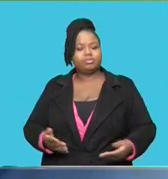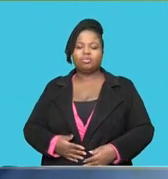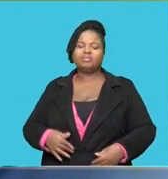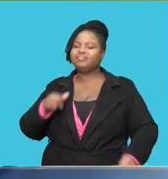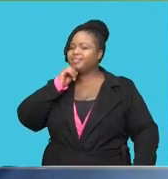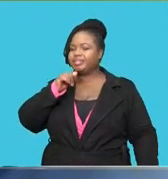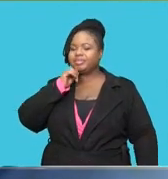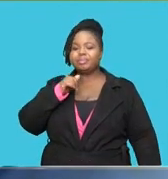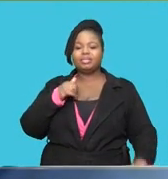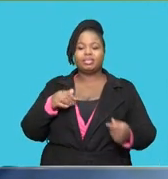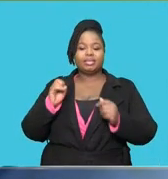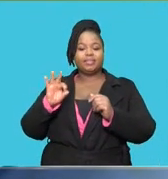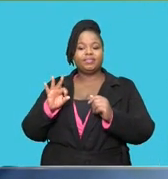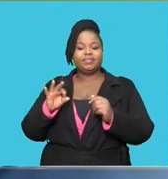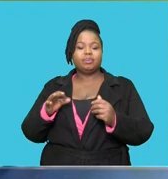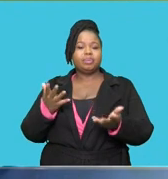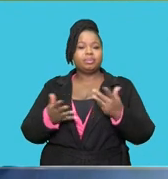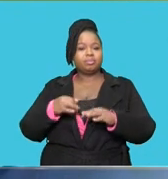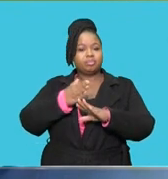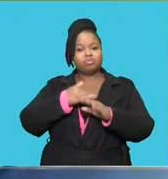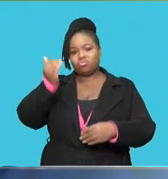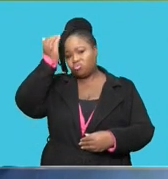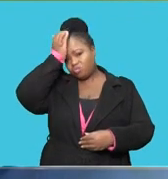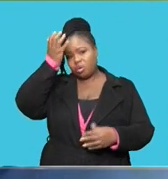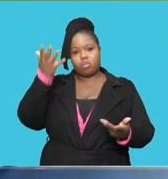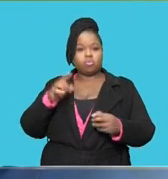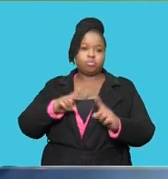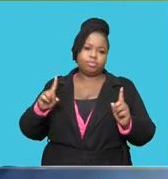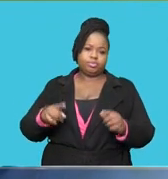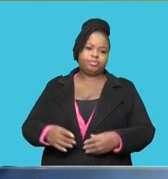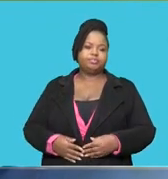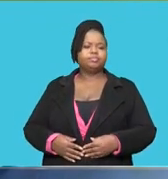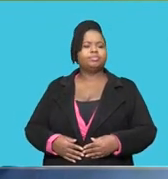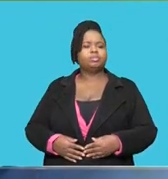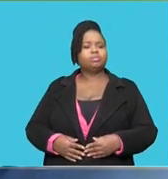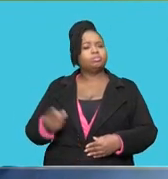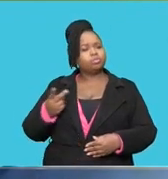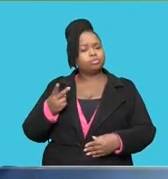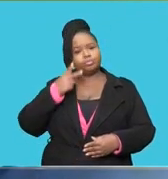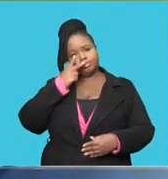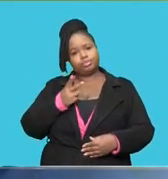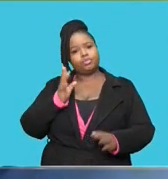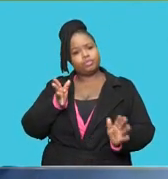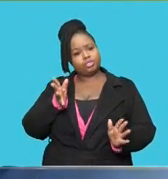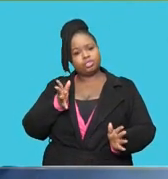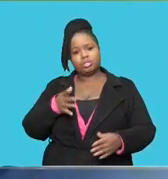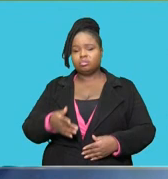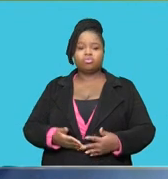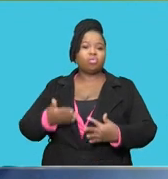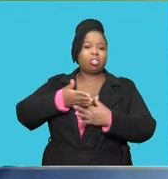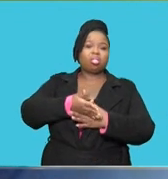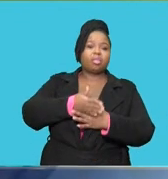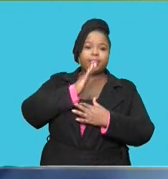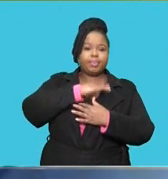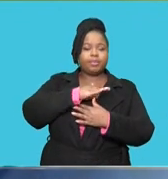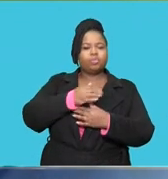doesn't matter whether it's former President Zuma or not. And you will also see we are also not interfering